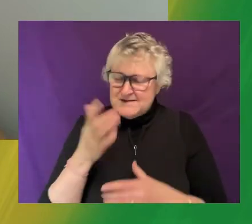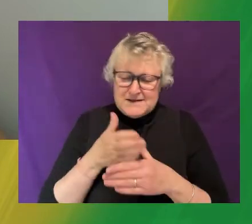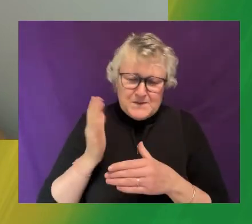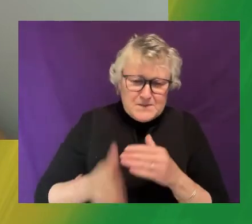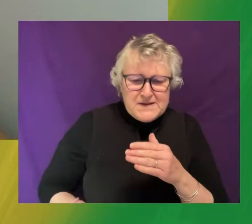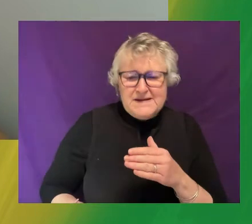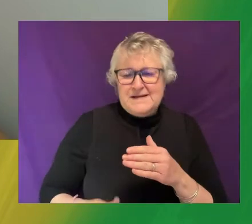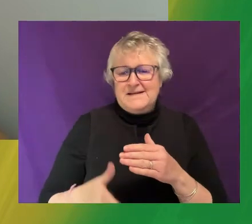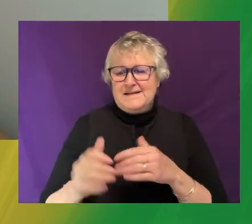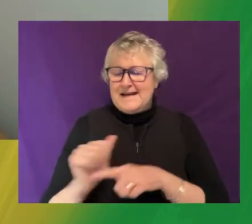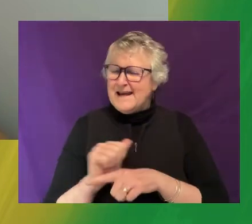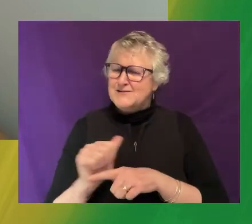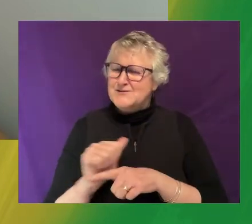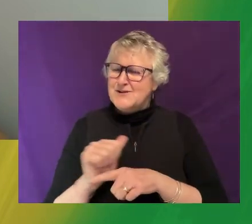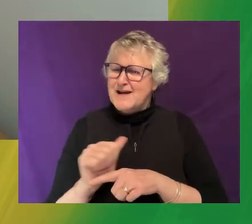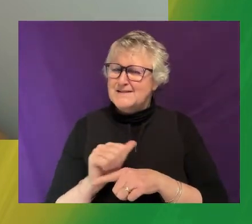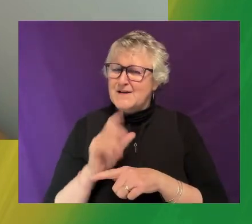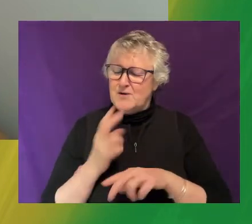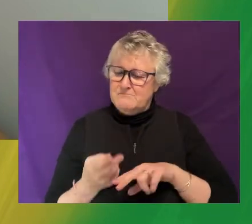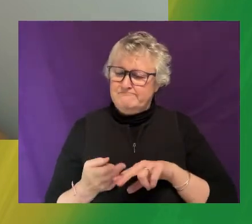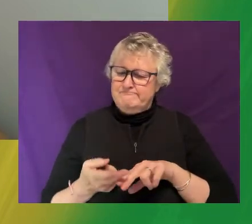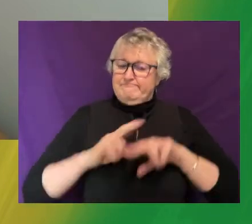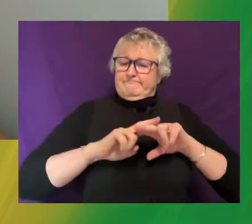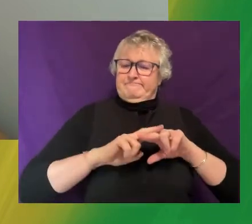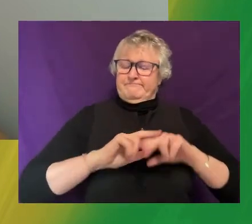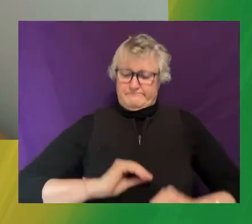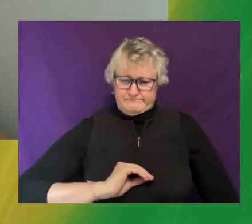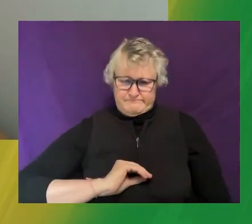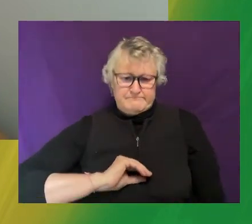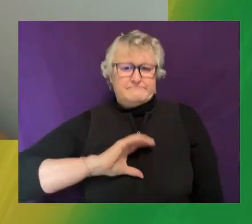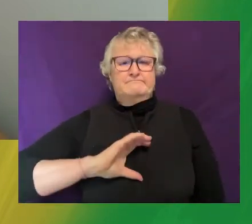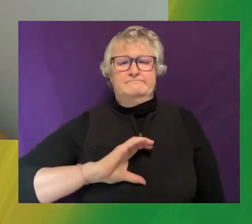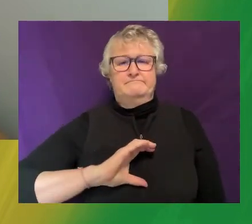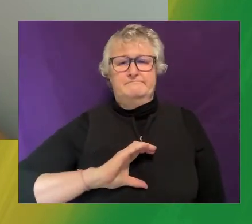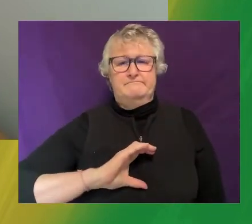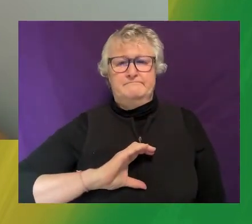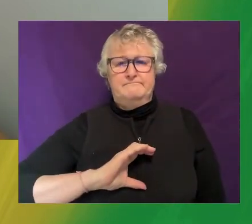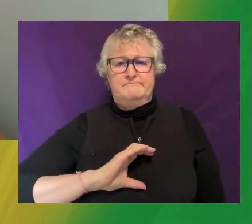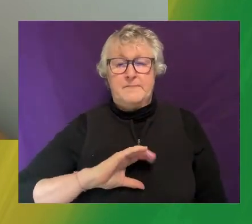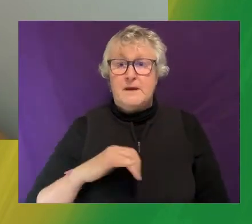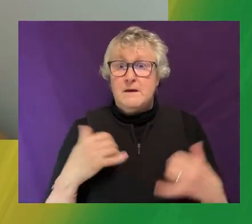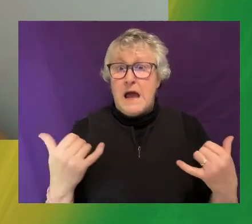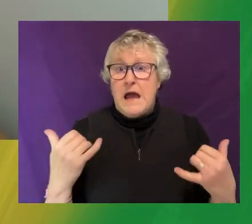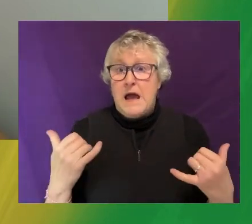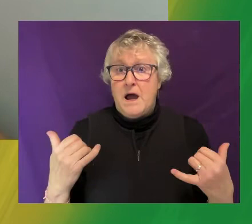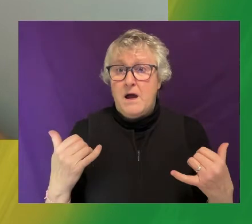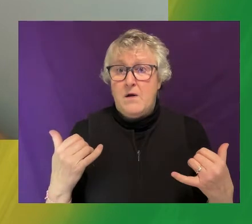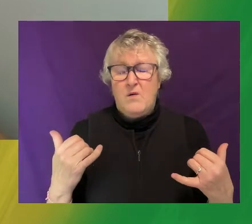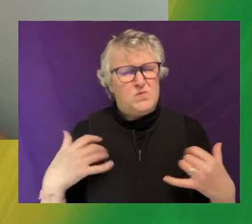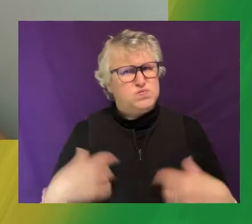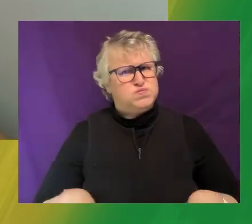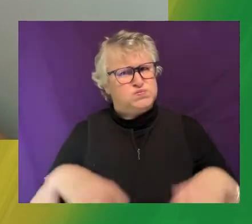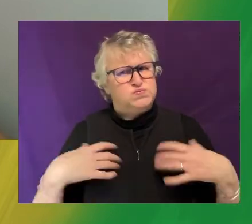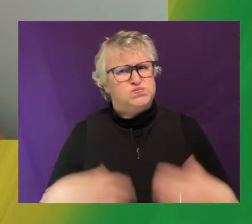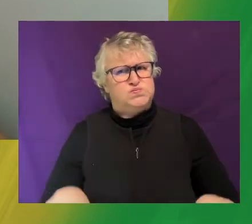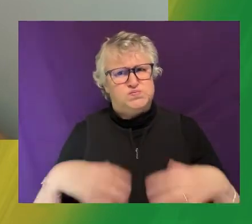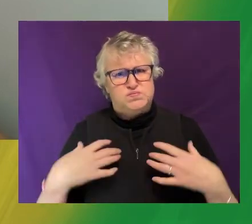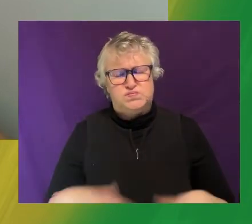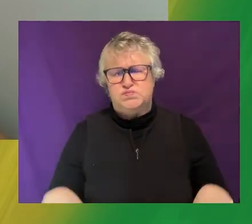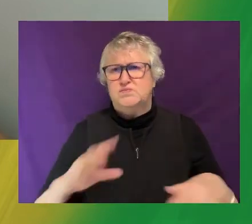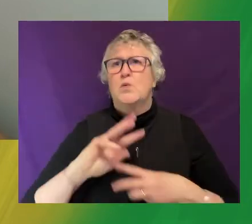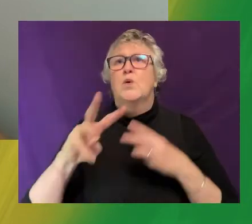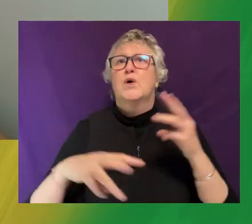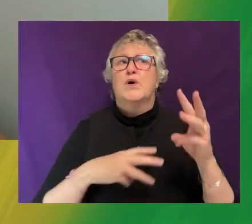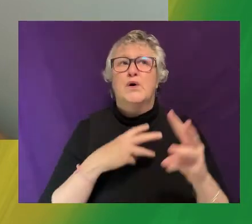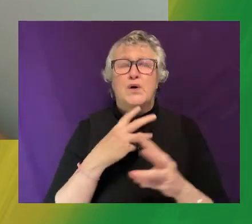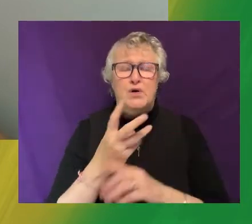These times that we're in are different times. And oftentimes you might find yourself questioning,